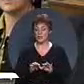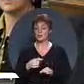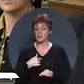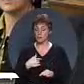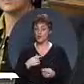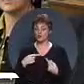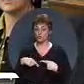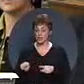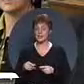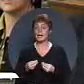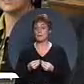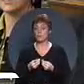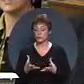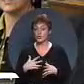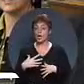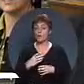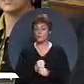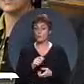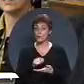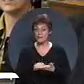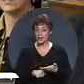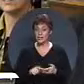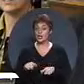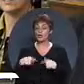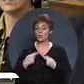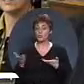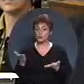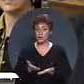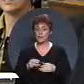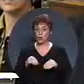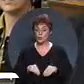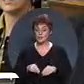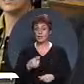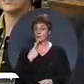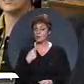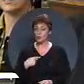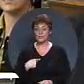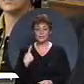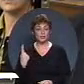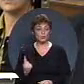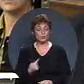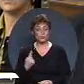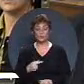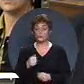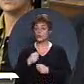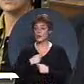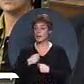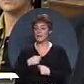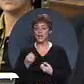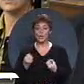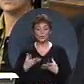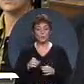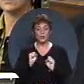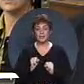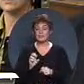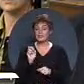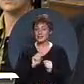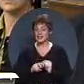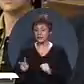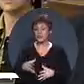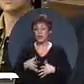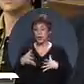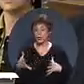department till now, and continuously I have been told the Army does not have the ability to send a large number of troops to any